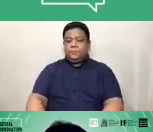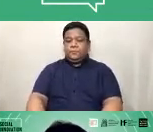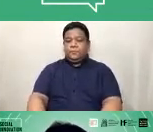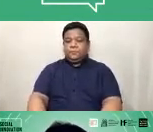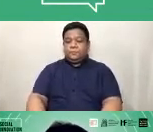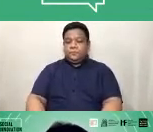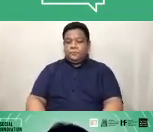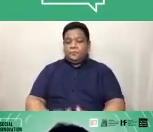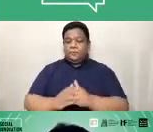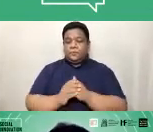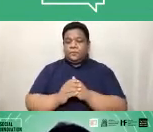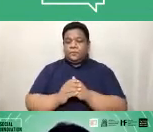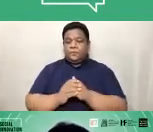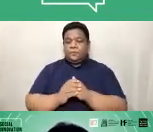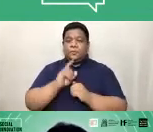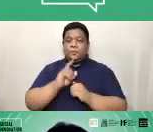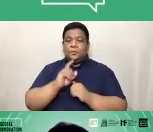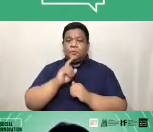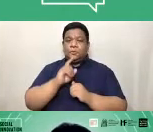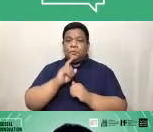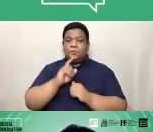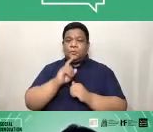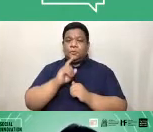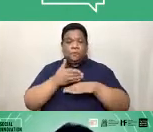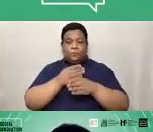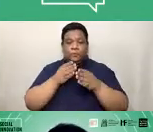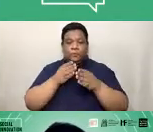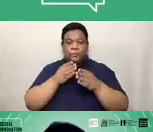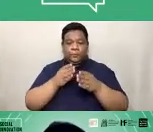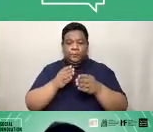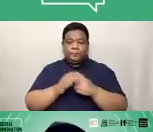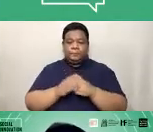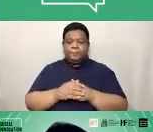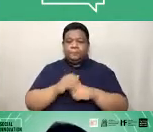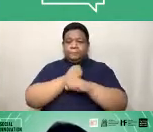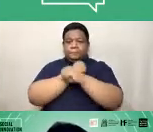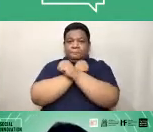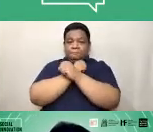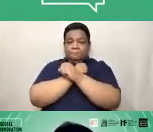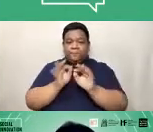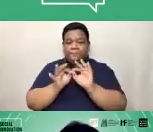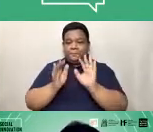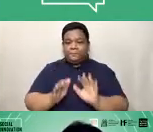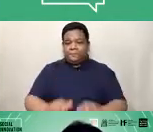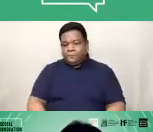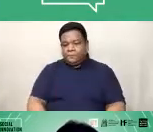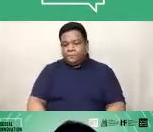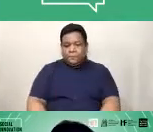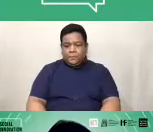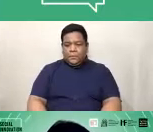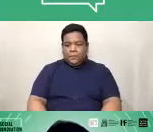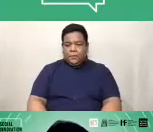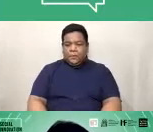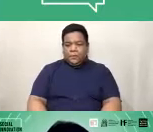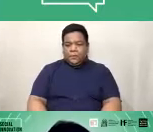perform surgery or healthcare in order to make operations safer or more convenient. or maybe complex certain